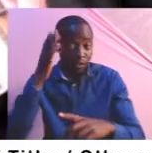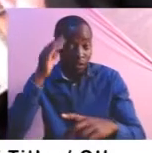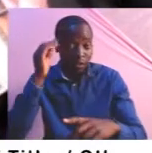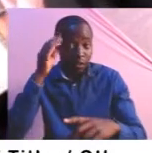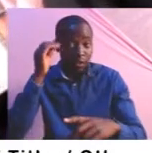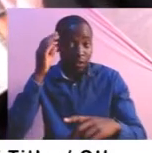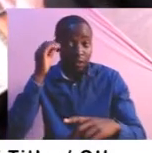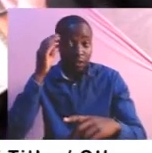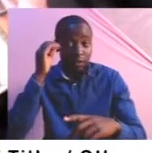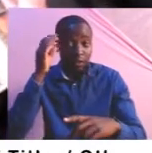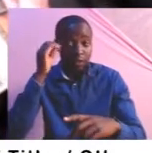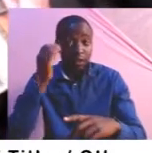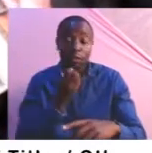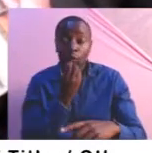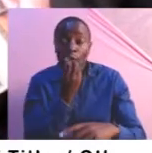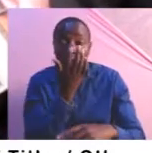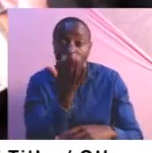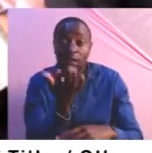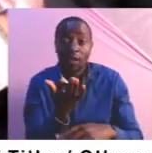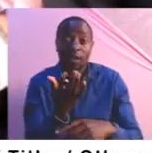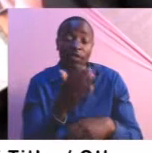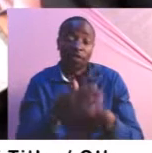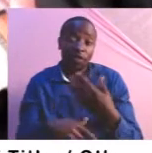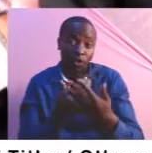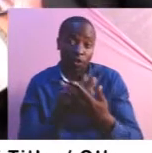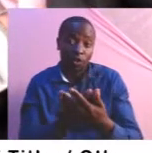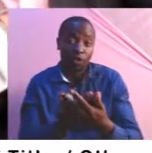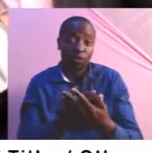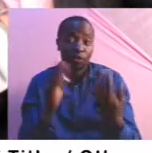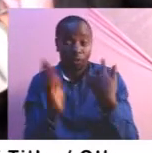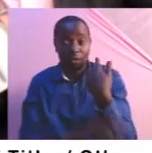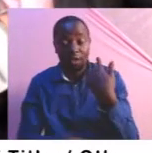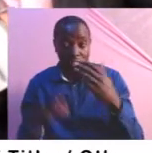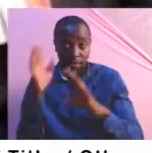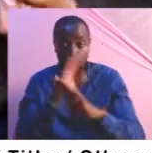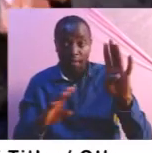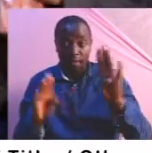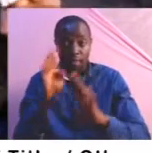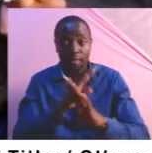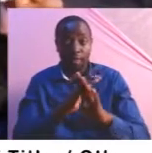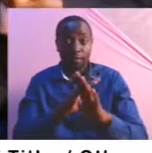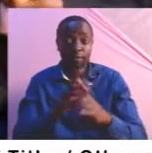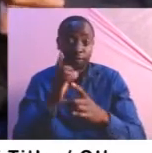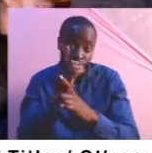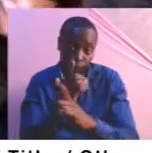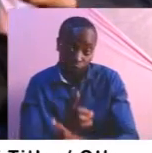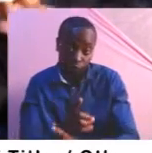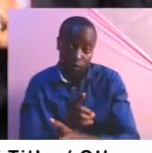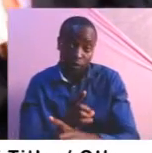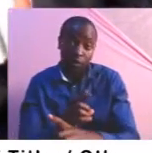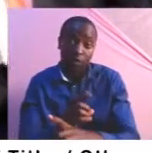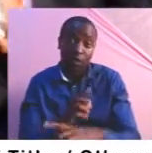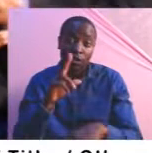There's no sorcery, no witchcraft. All those things, God is defending them that no enemy